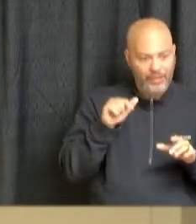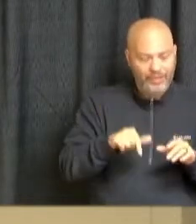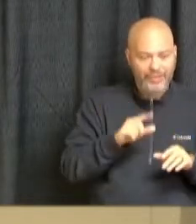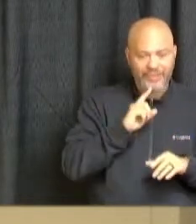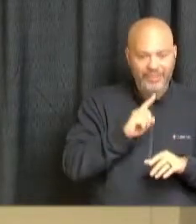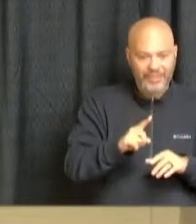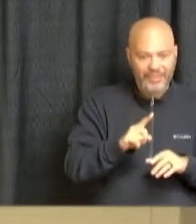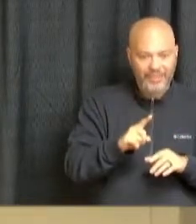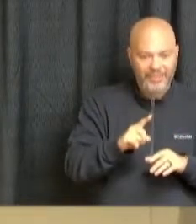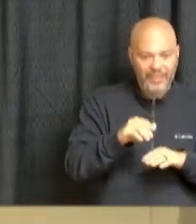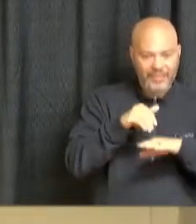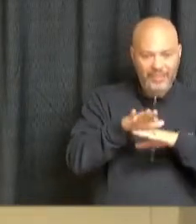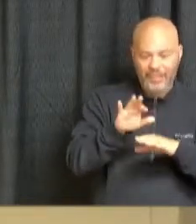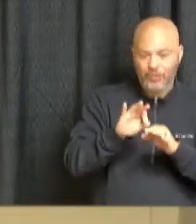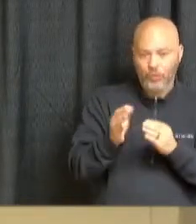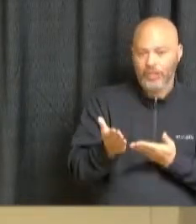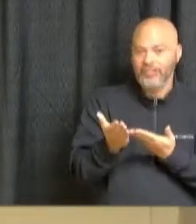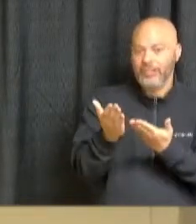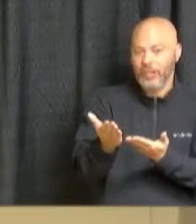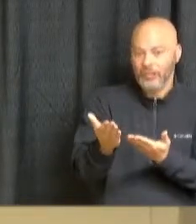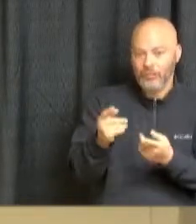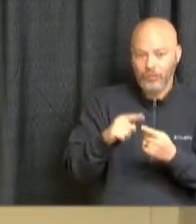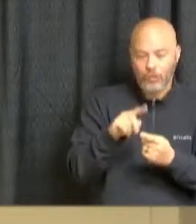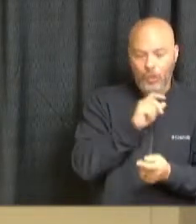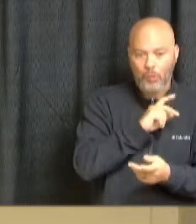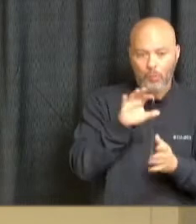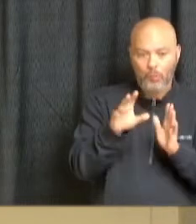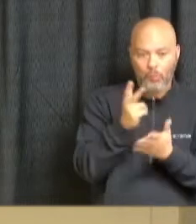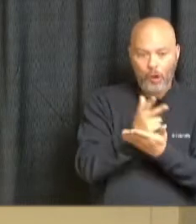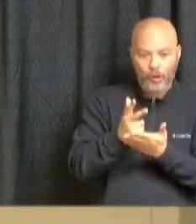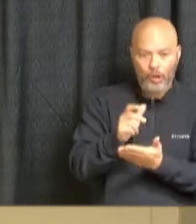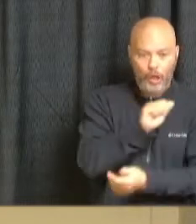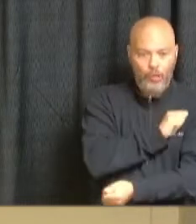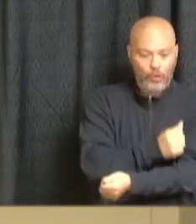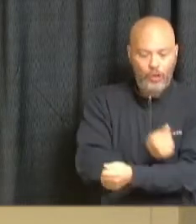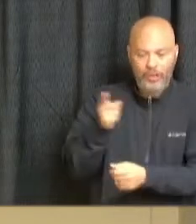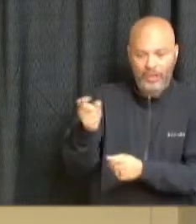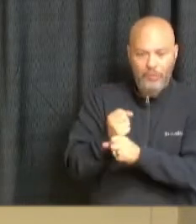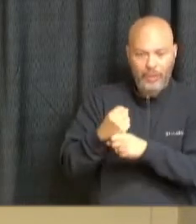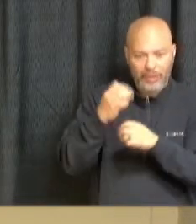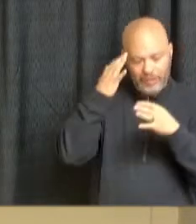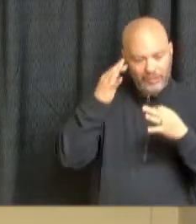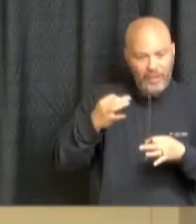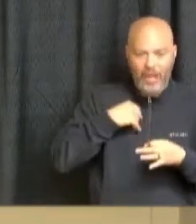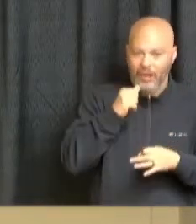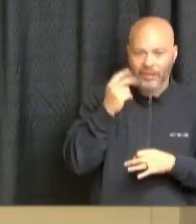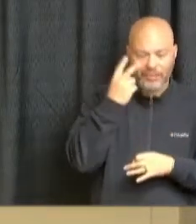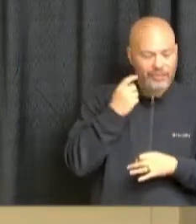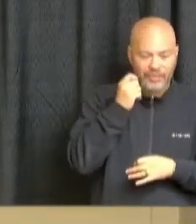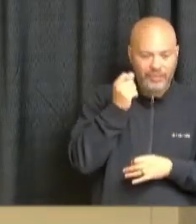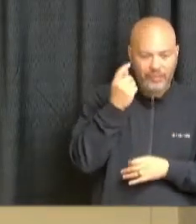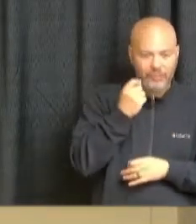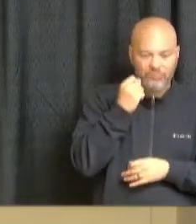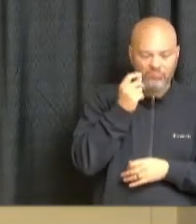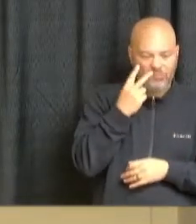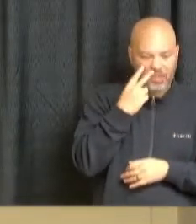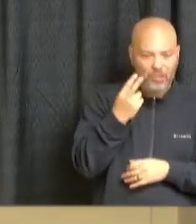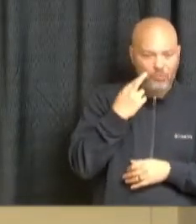is sending a suggestion to the parking authority, they're the ones that would make a decision. I don't see any reason to postpone. Thank